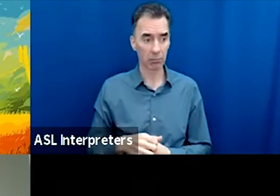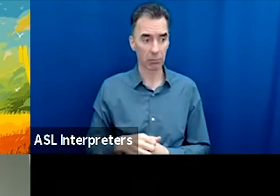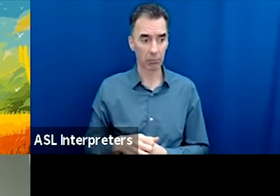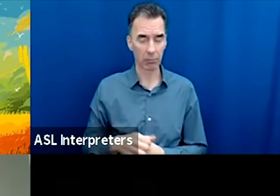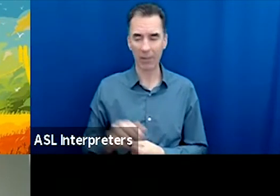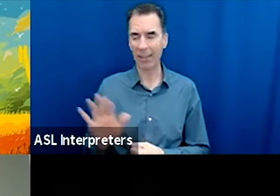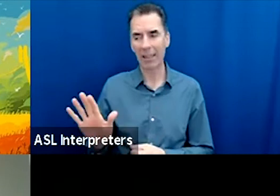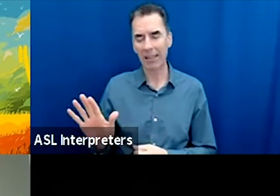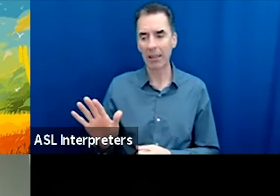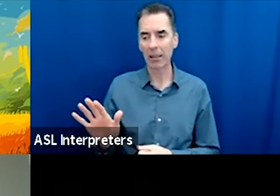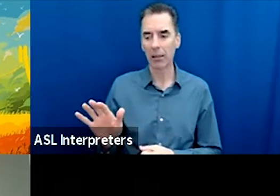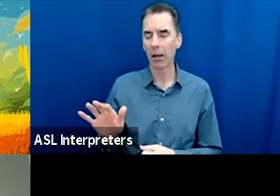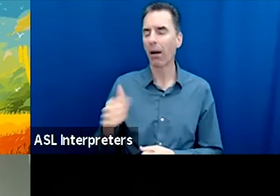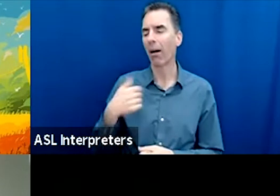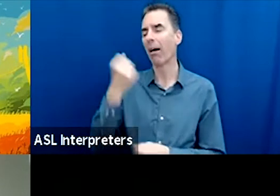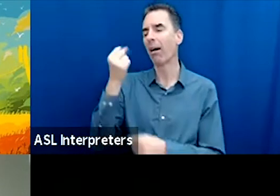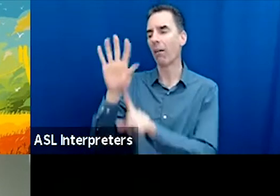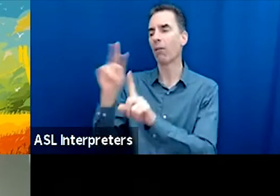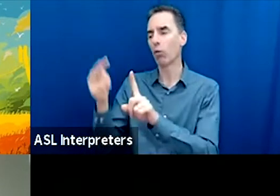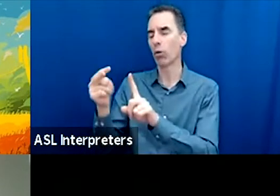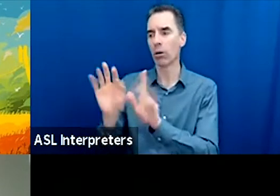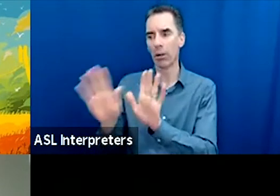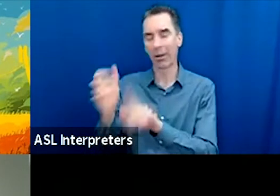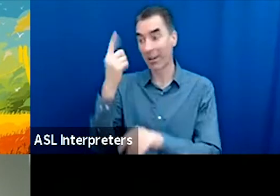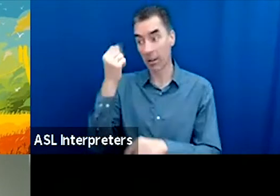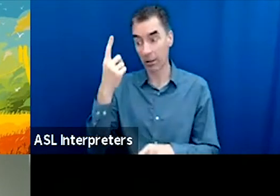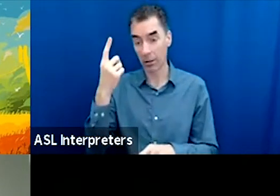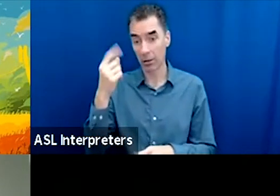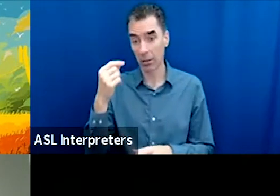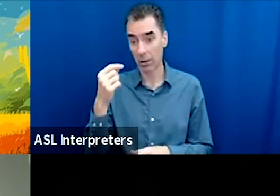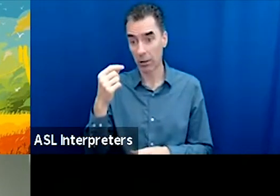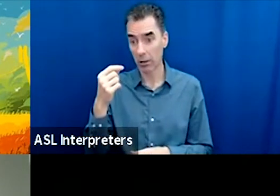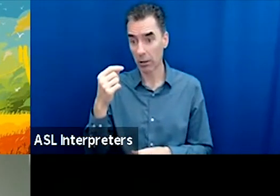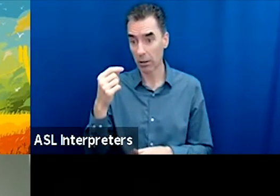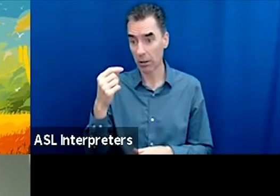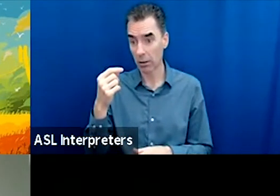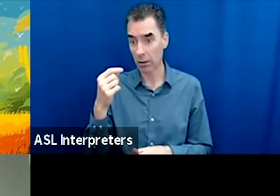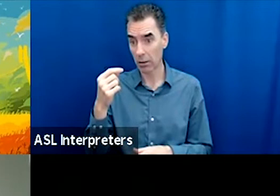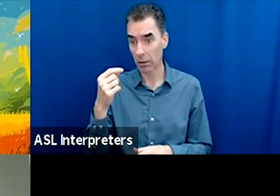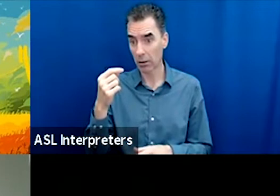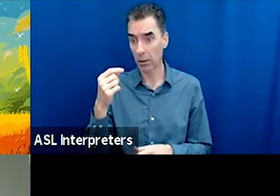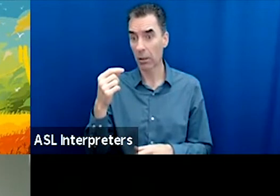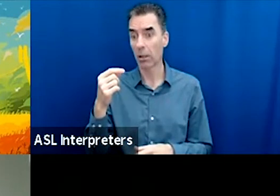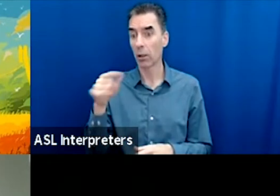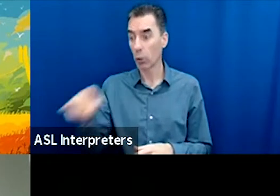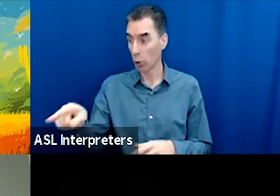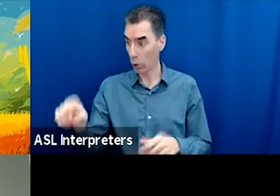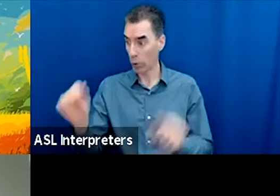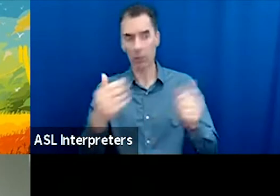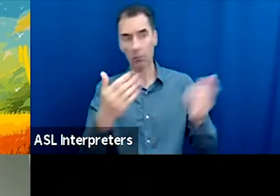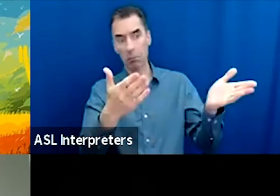Right, but so I understand why you're doing that, but there's no method for you to be reimbursed for something like that.